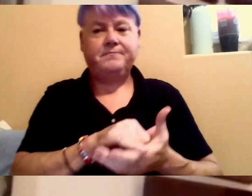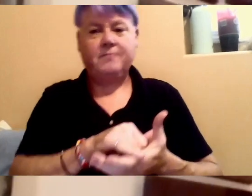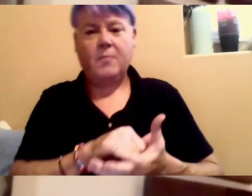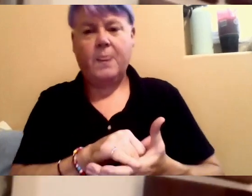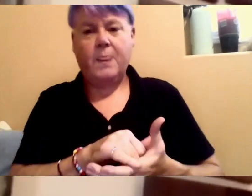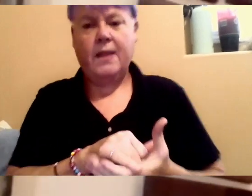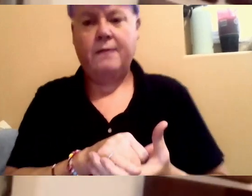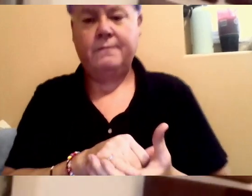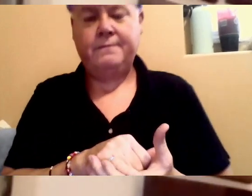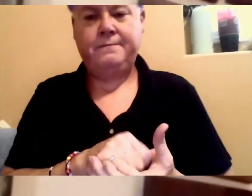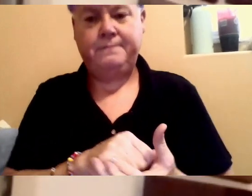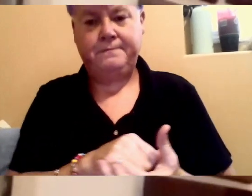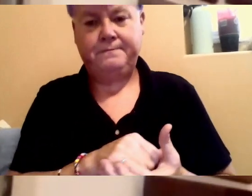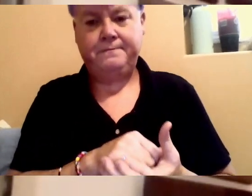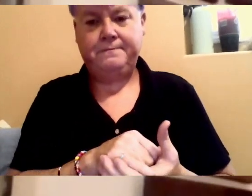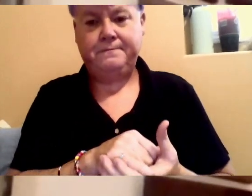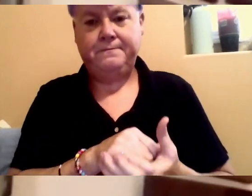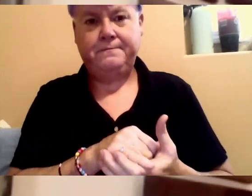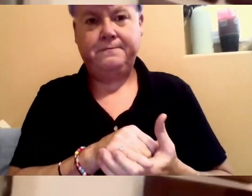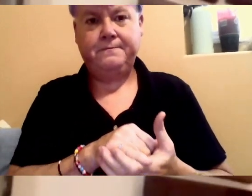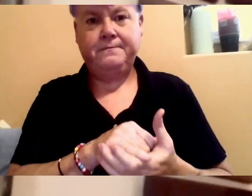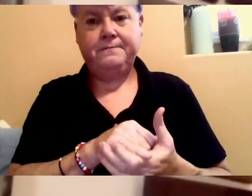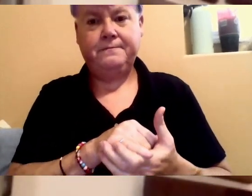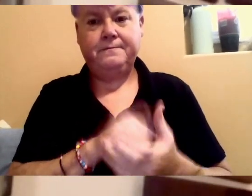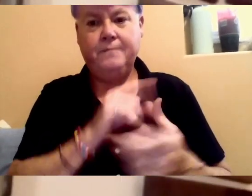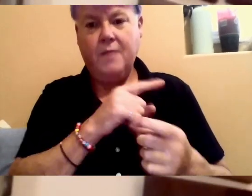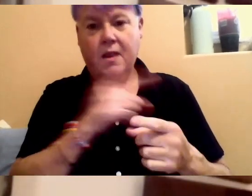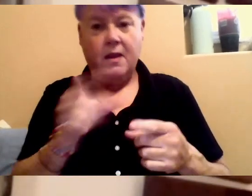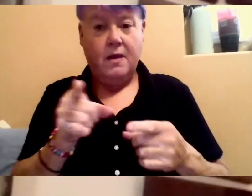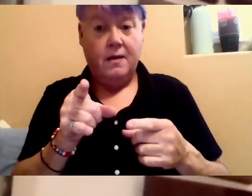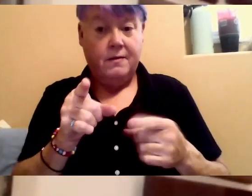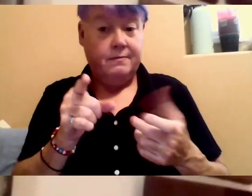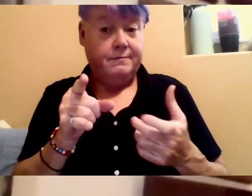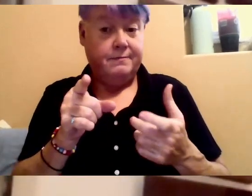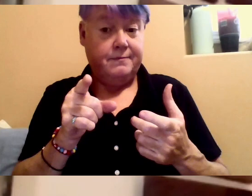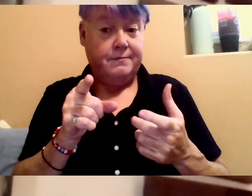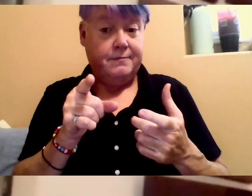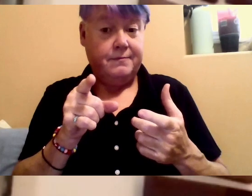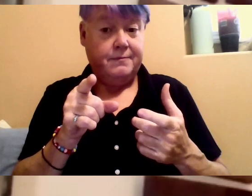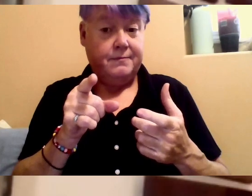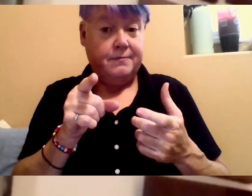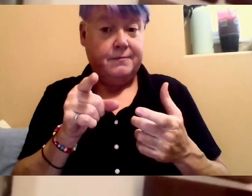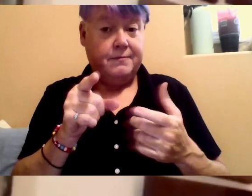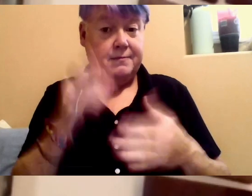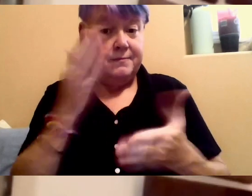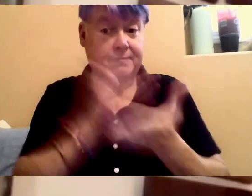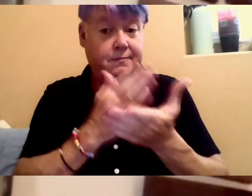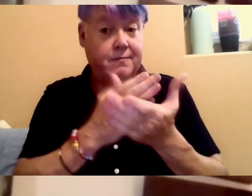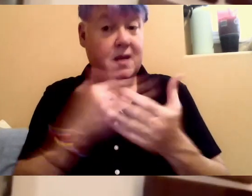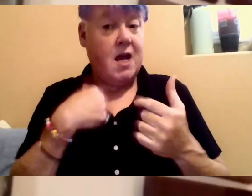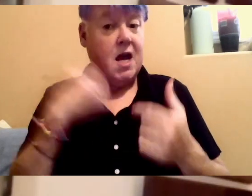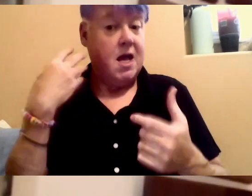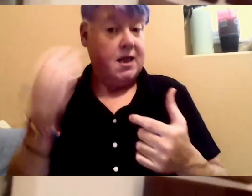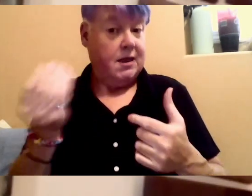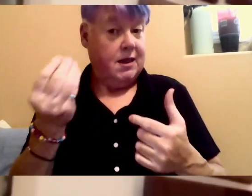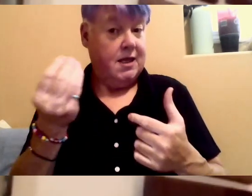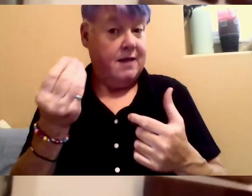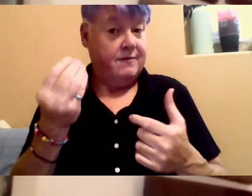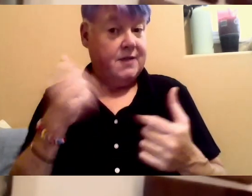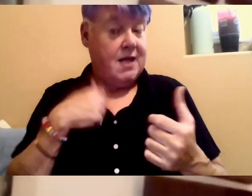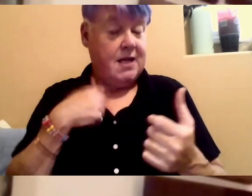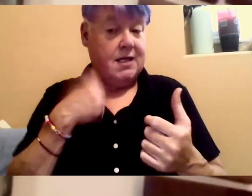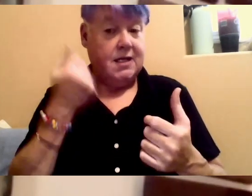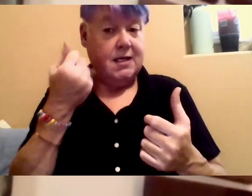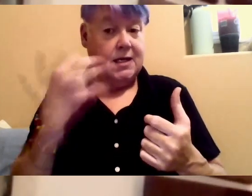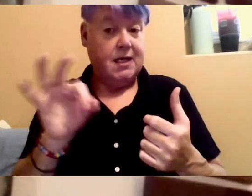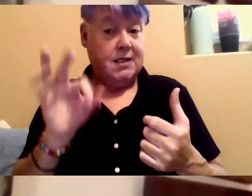there is a restriction there on my writing because I left Canada in 1968